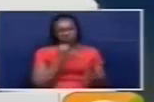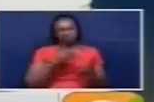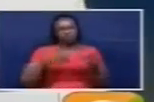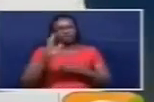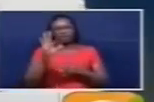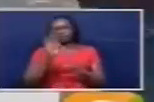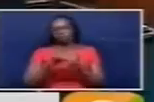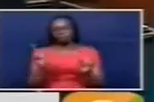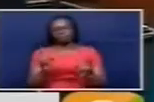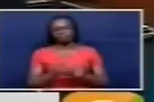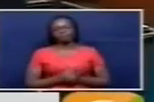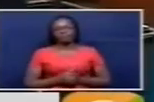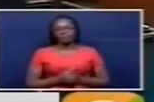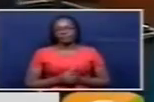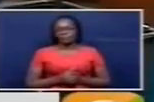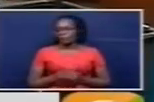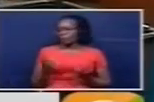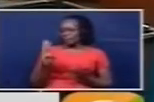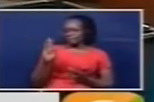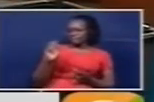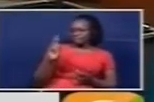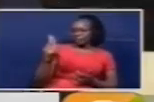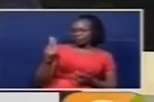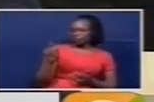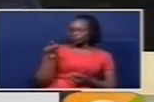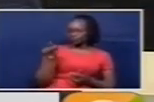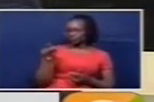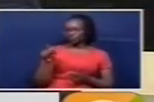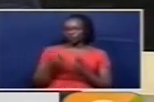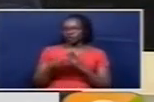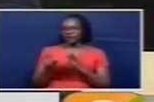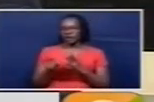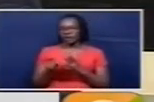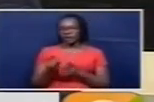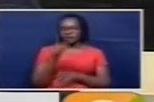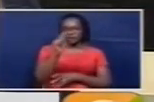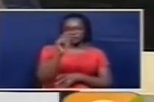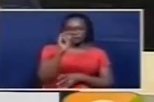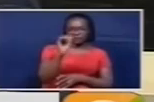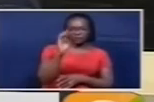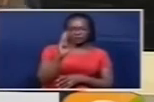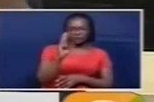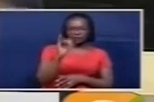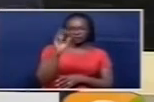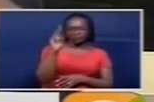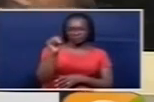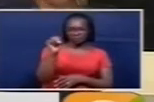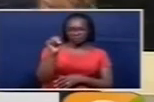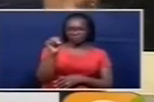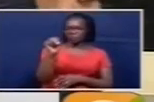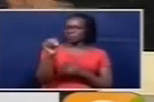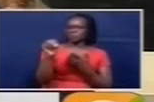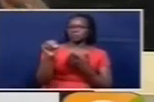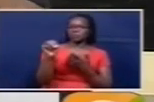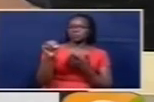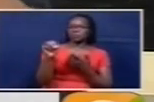vote. Babu, we're closing now. You started the Tibim phrase of word or whatever that yes. is. It's now caught